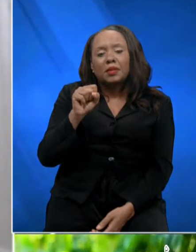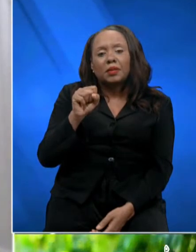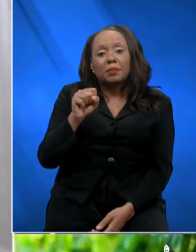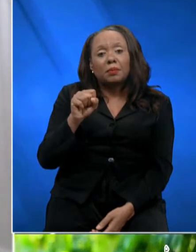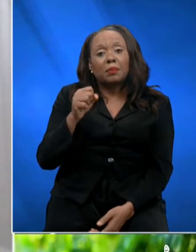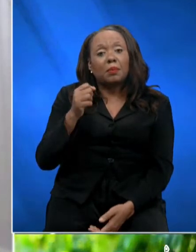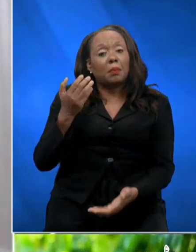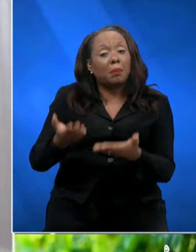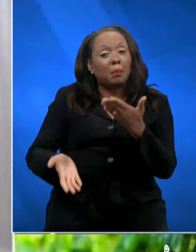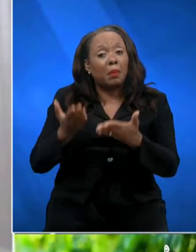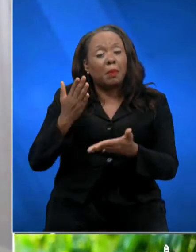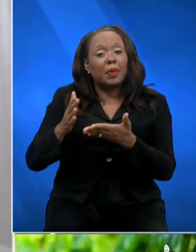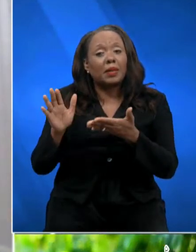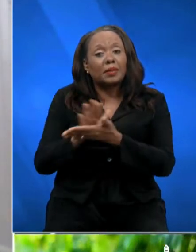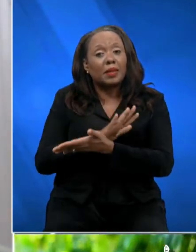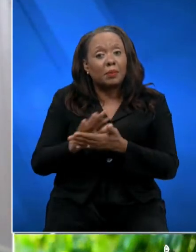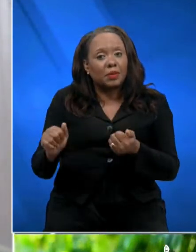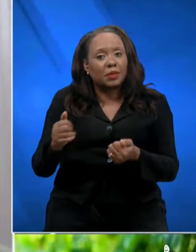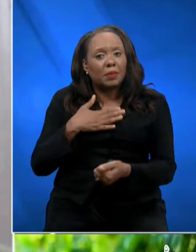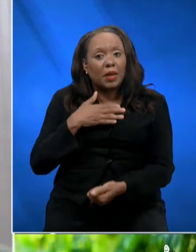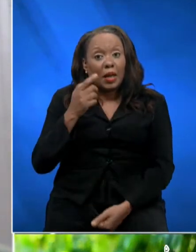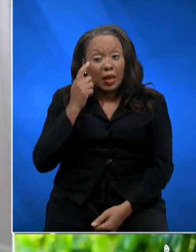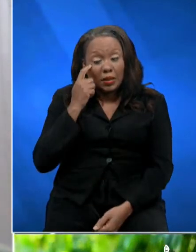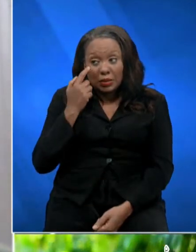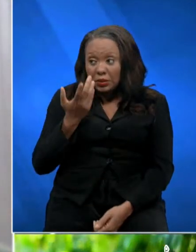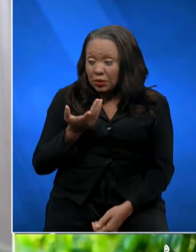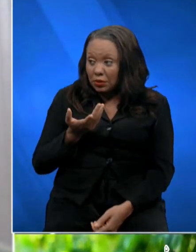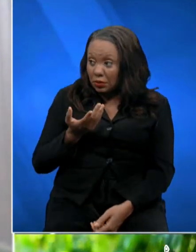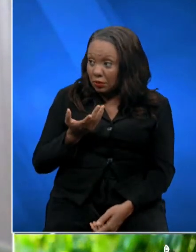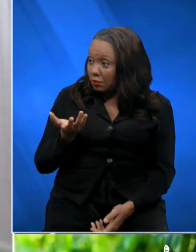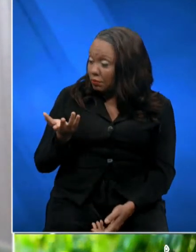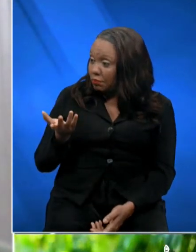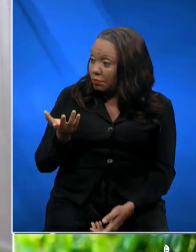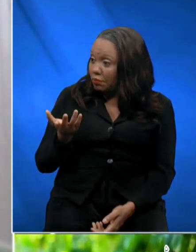nerve from both eyes. Dr. Pierce, can you respond?